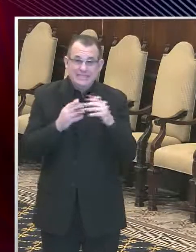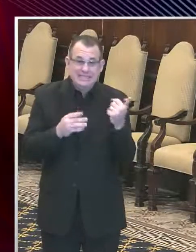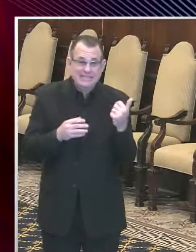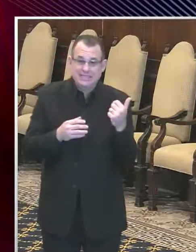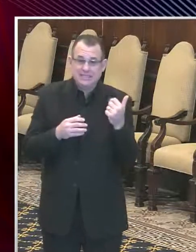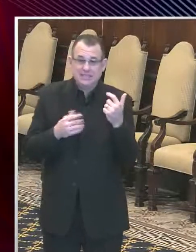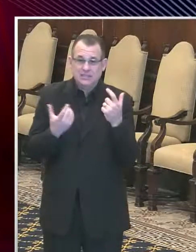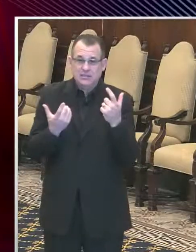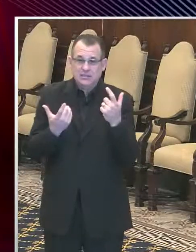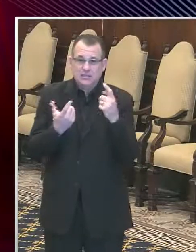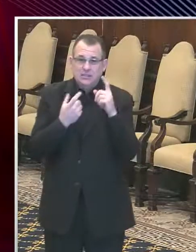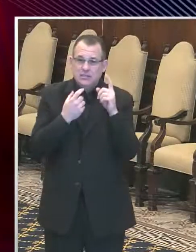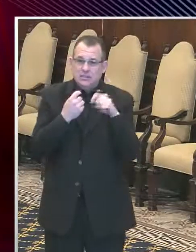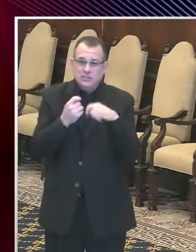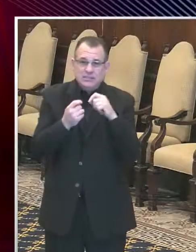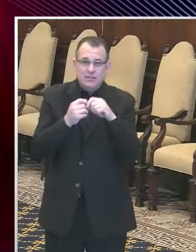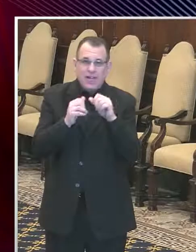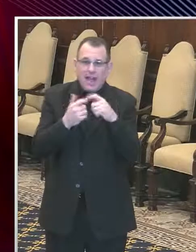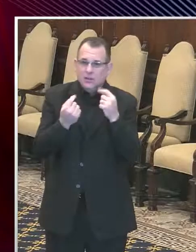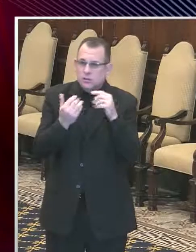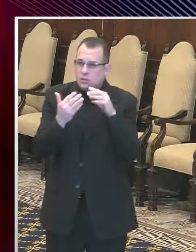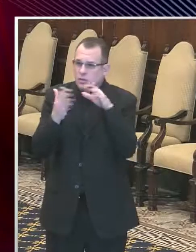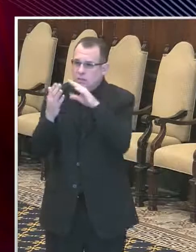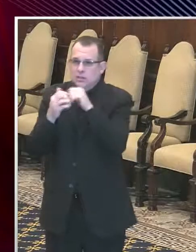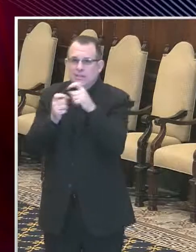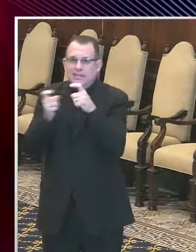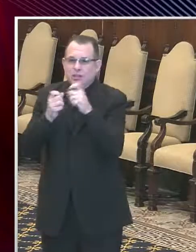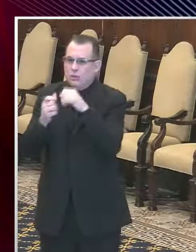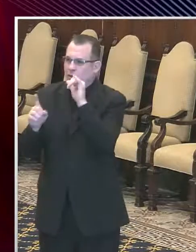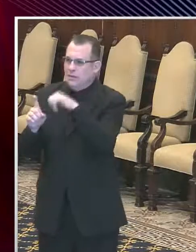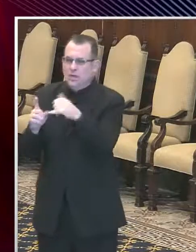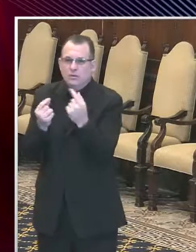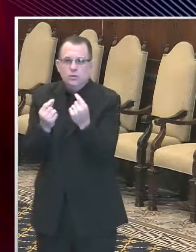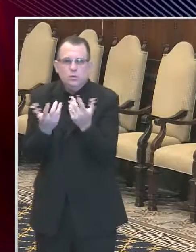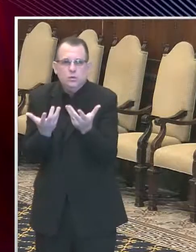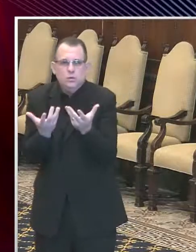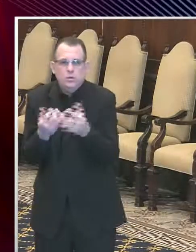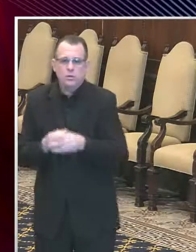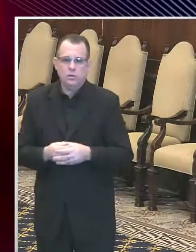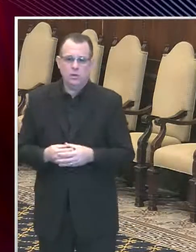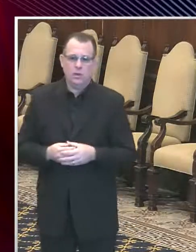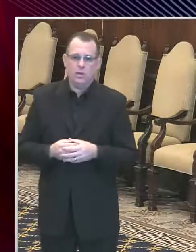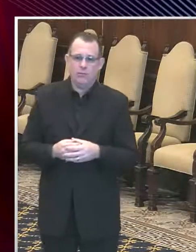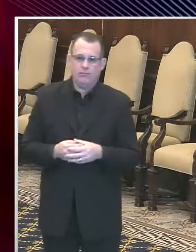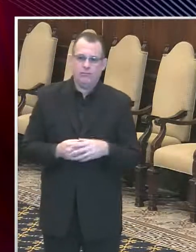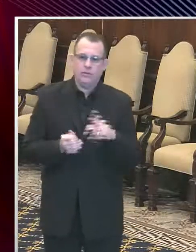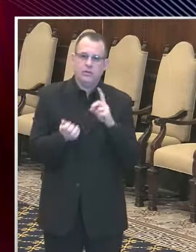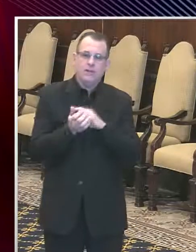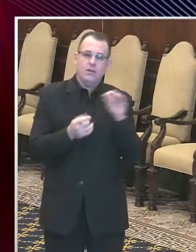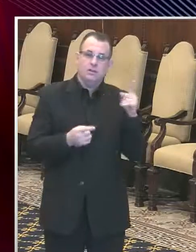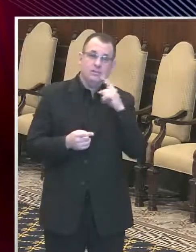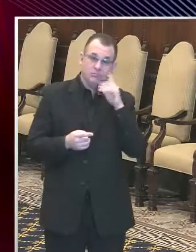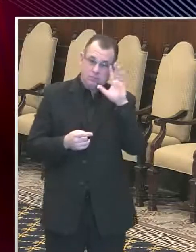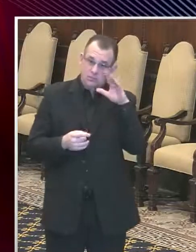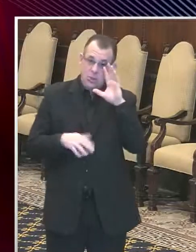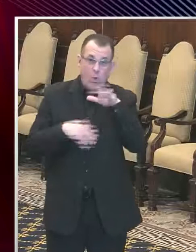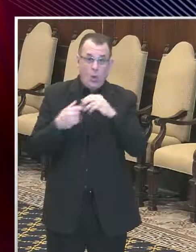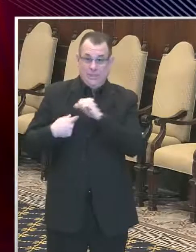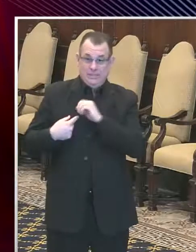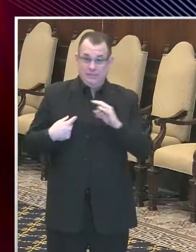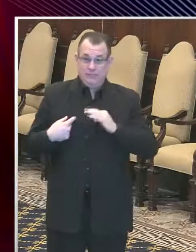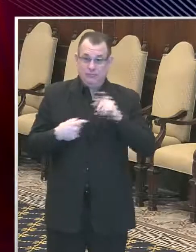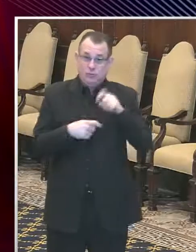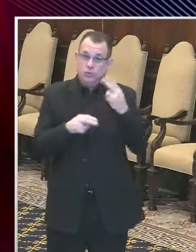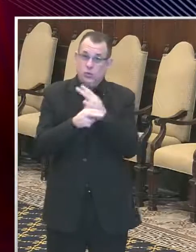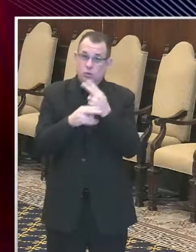What specific measures in order to deal with it? Well, so all the staff should be wearing masks all the time. All